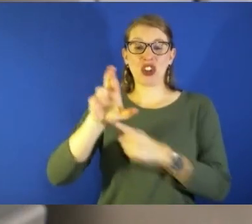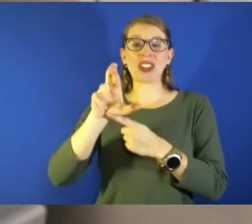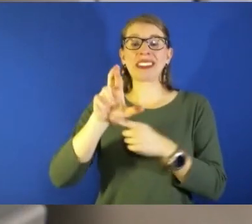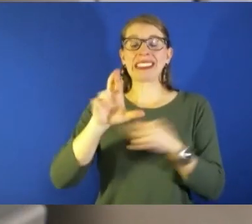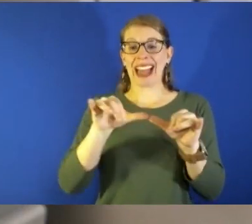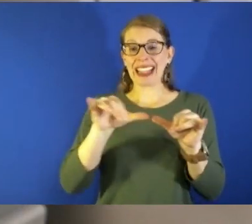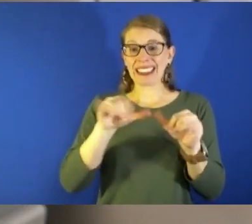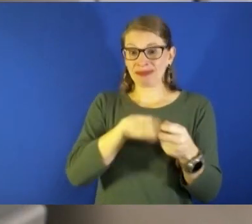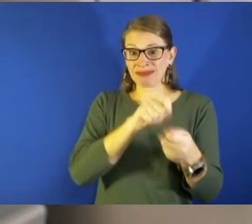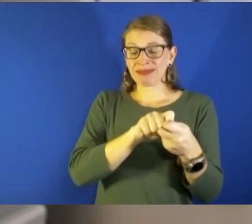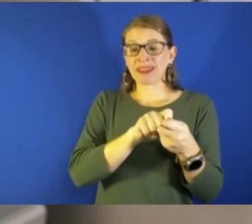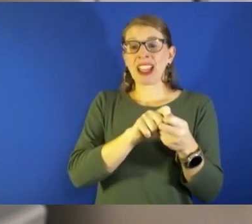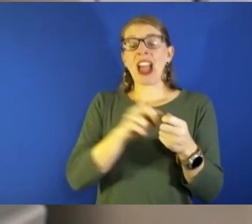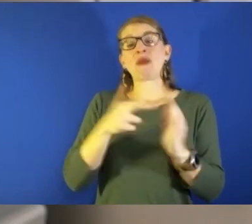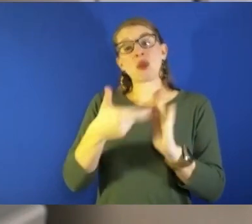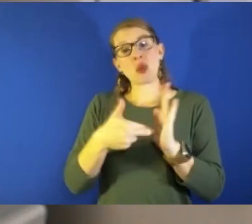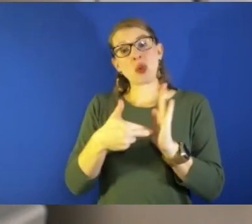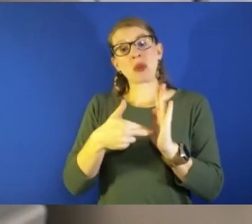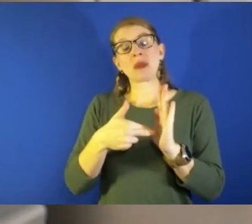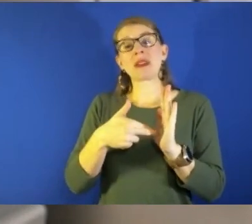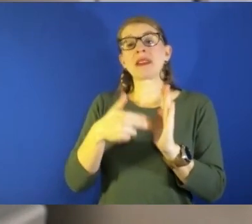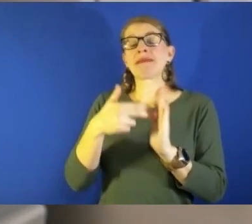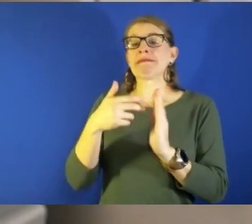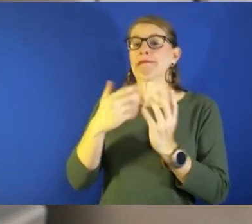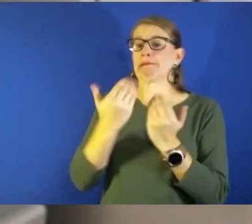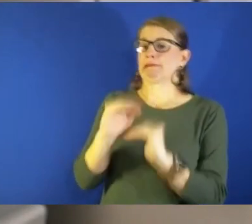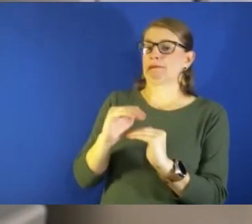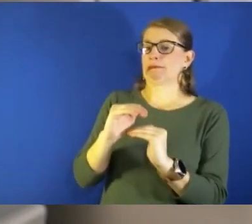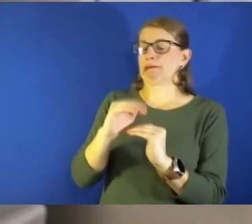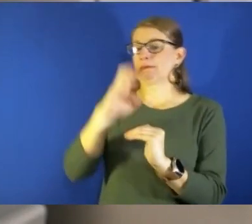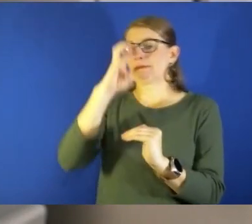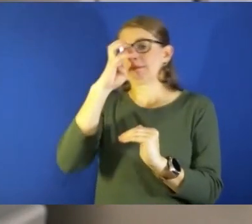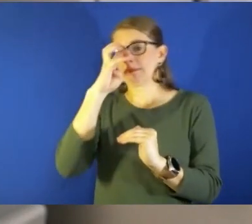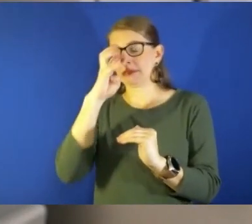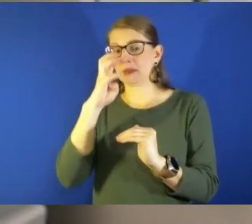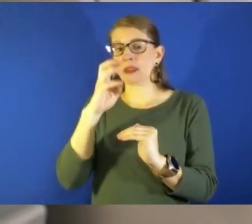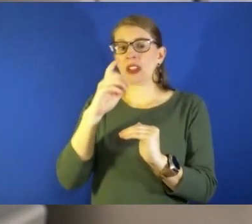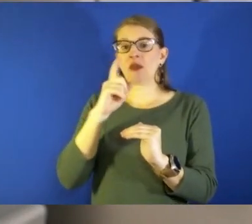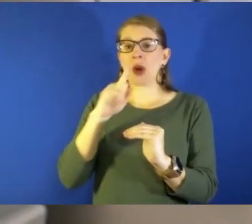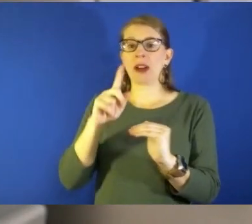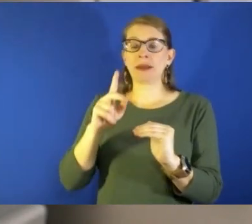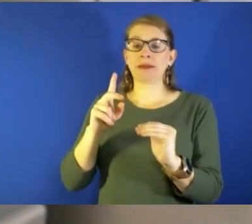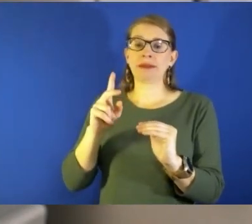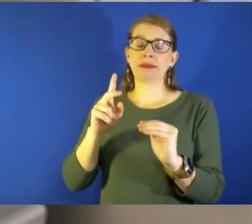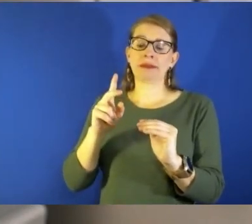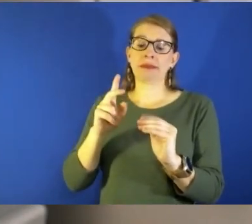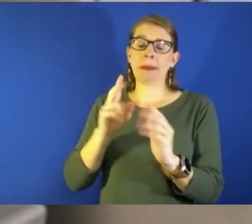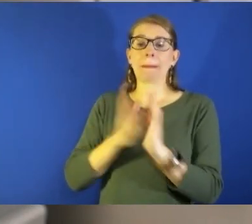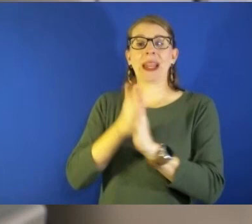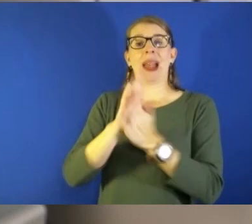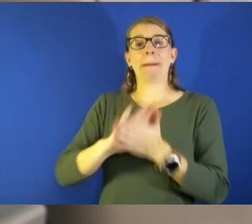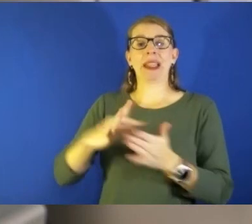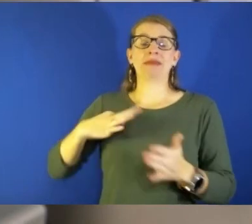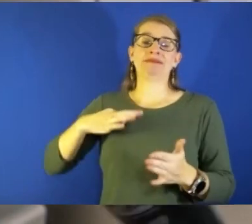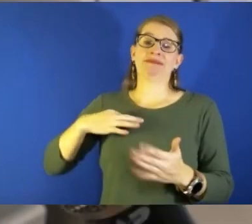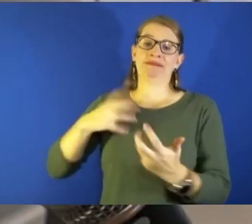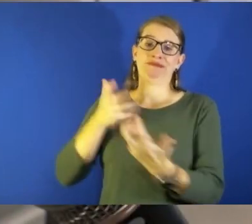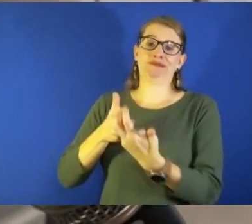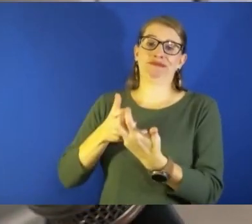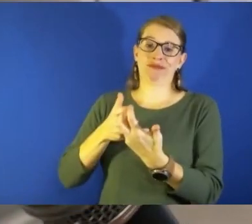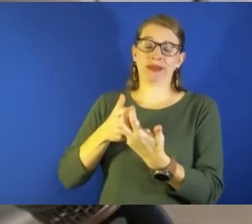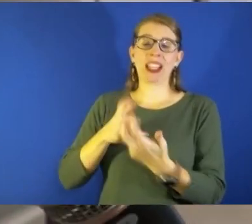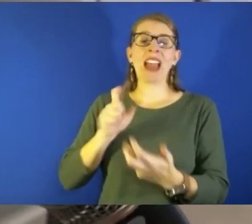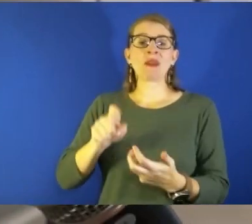we can do and how we can accommodate this. And so people have to have a small early stage breast cancer to get this treatment. So